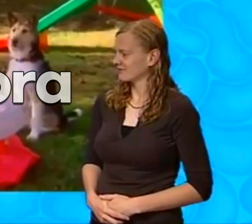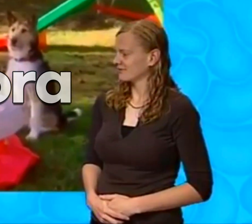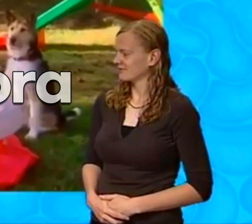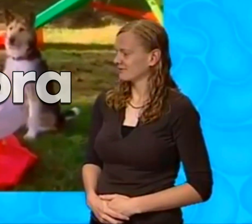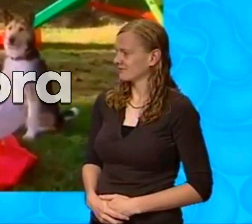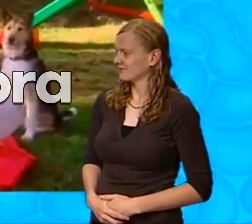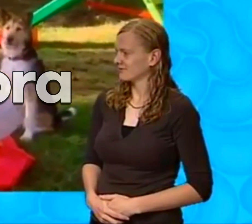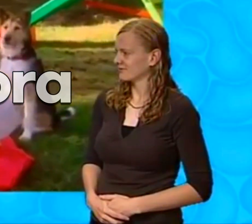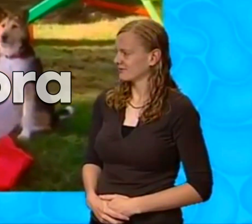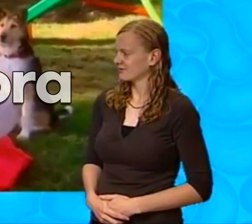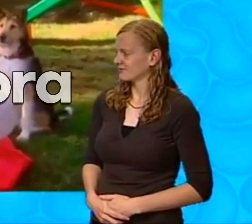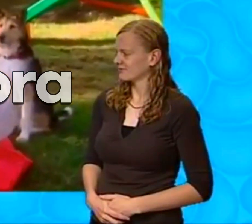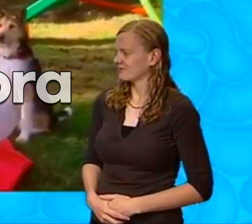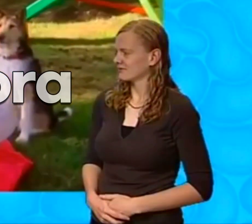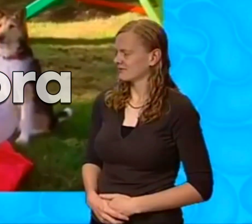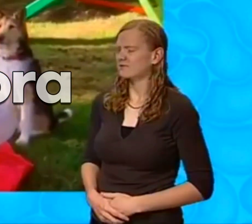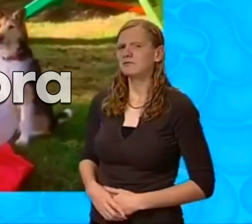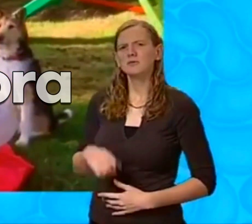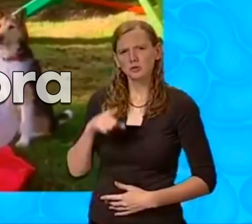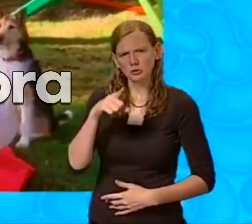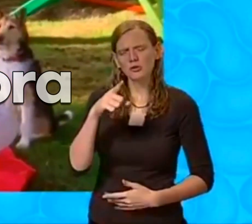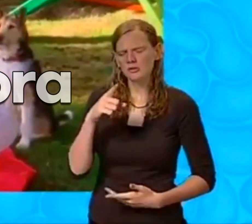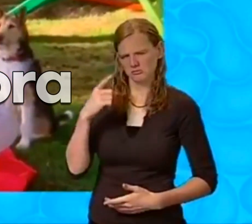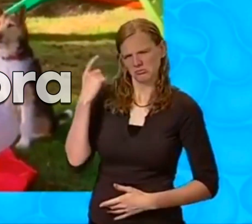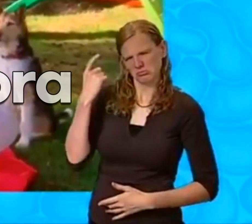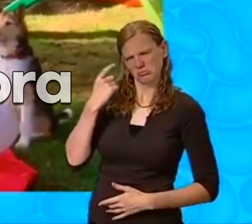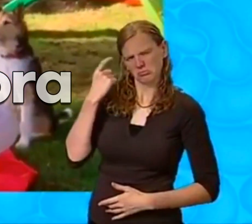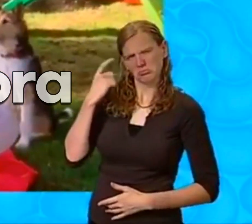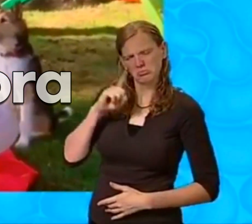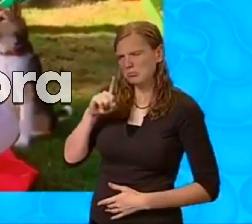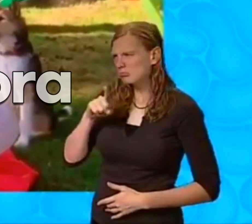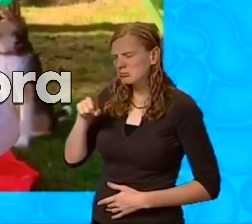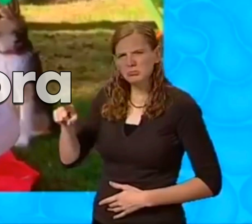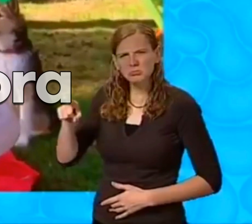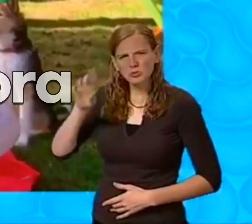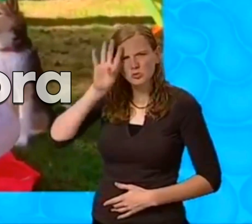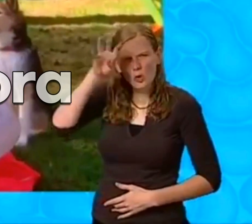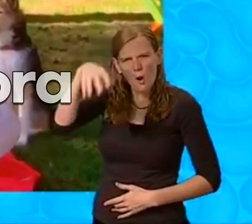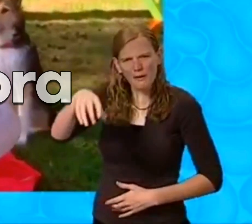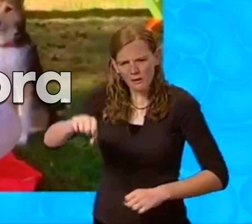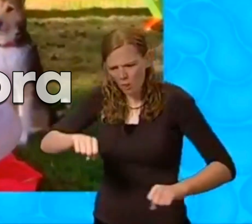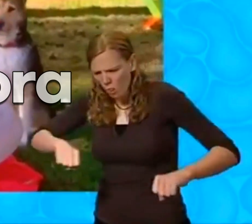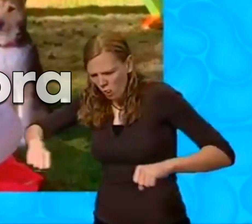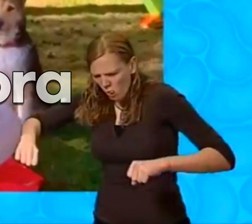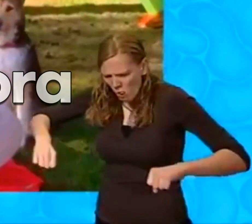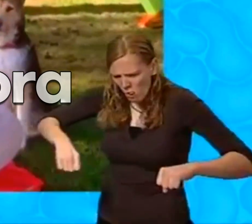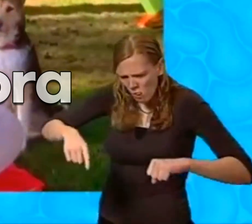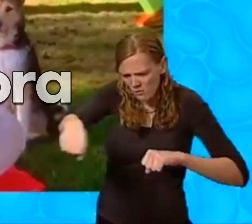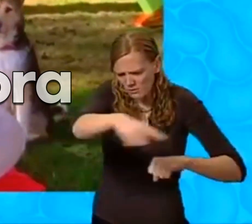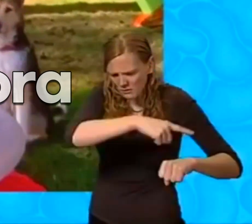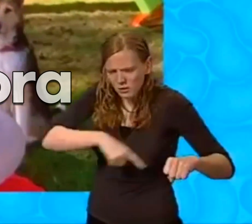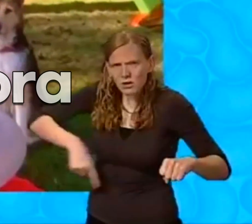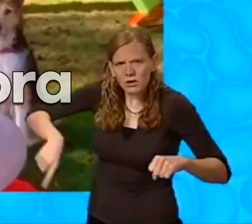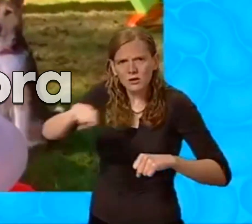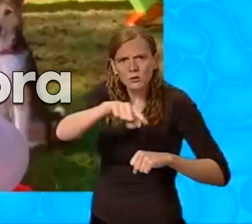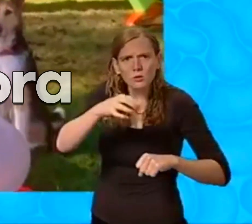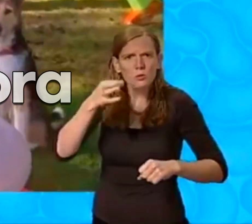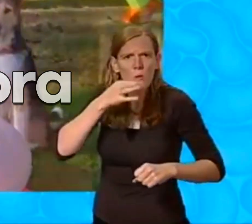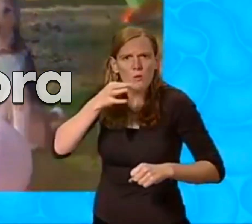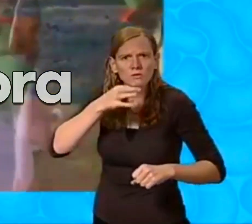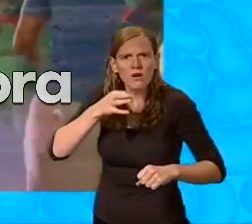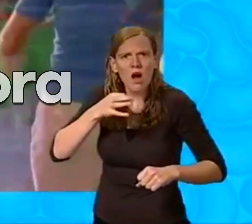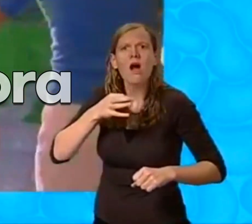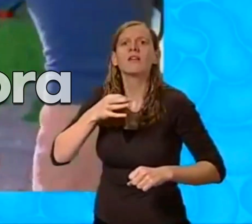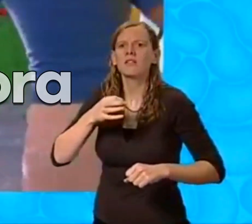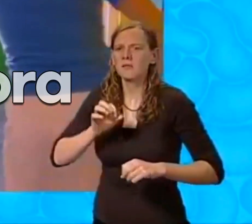Now you may be wondering what Tommy is doing holding a paddling pool and not splashing around in it. Well, let me explain. The thing